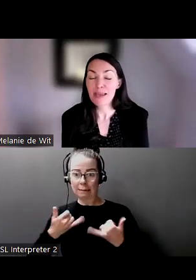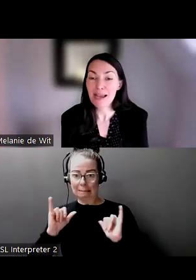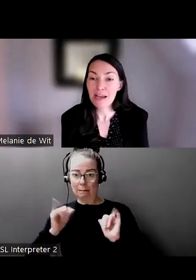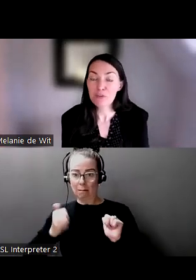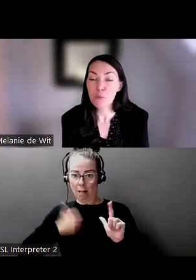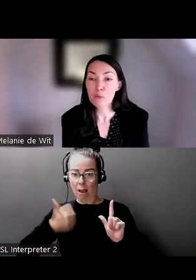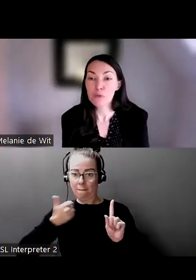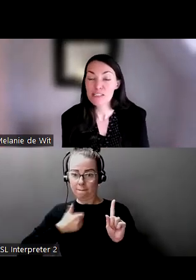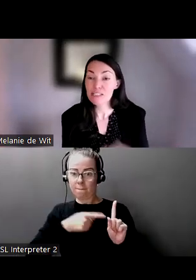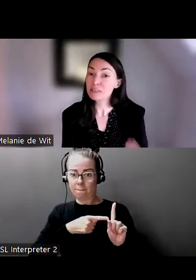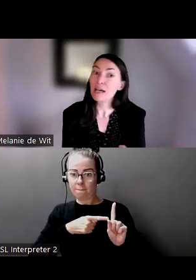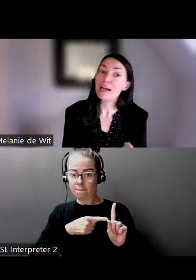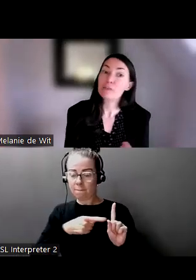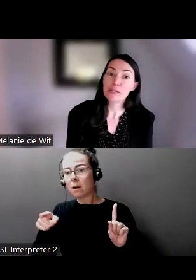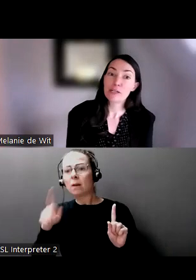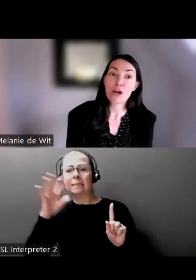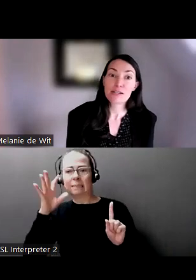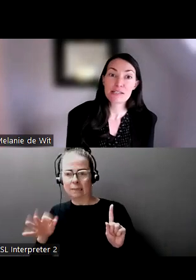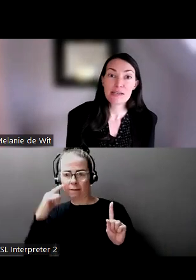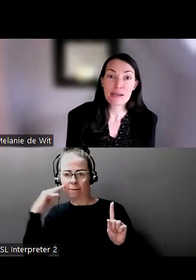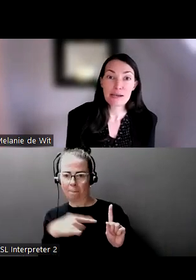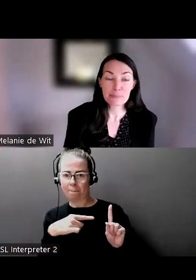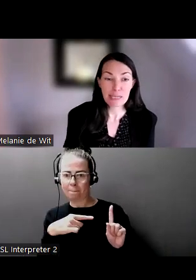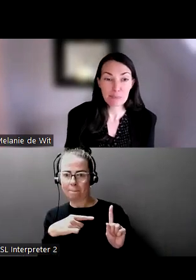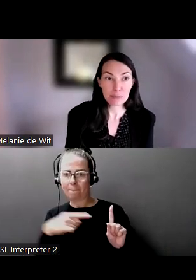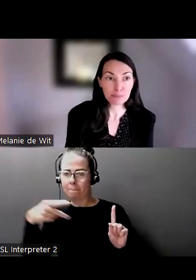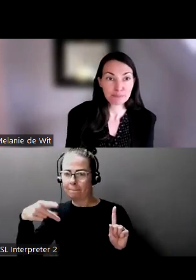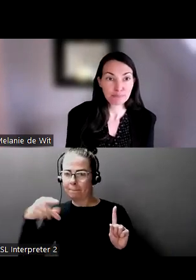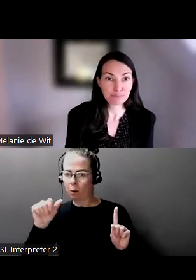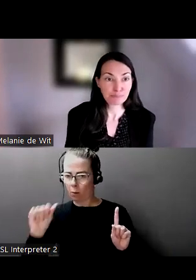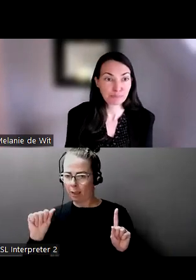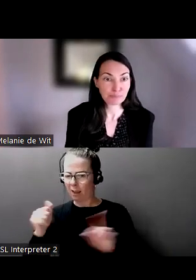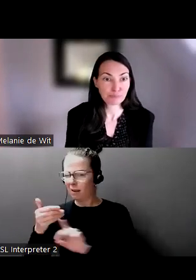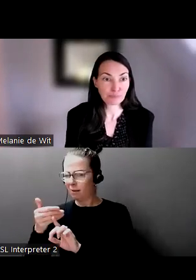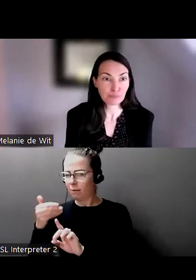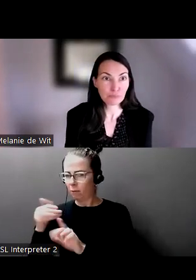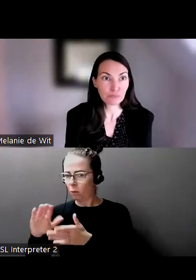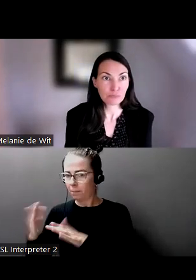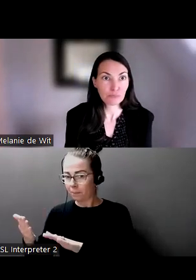our behalf when we're still alive but not capable.